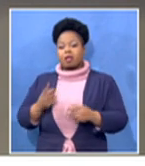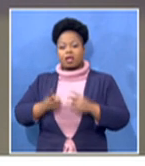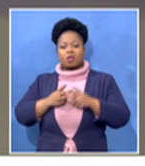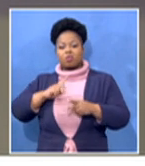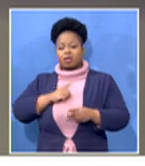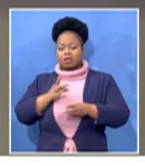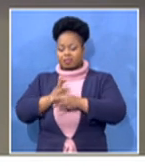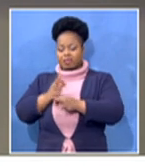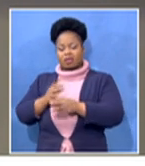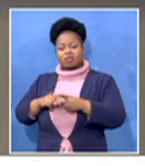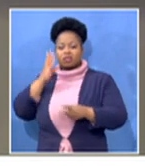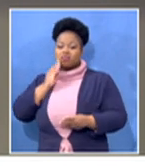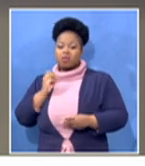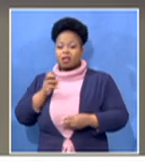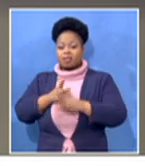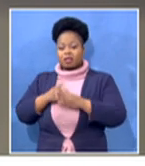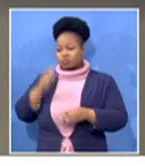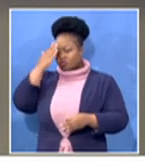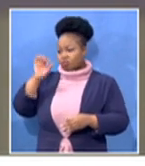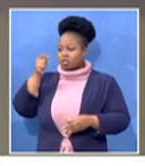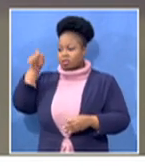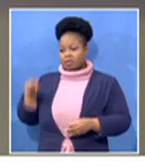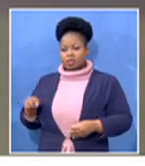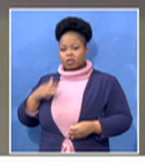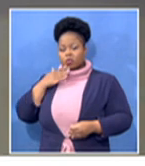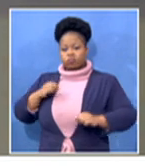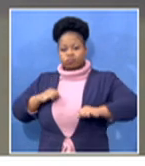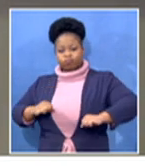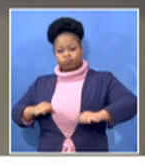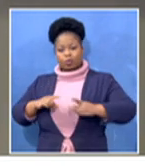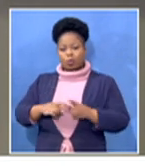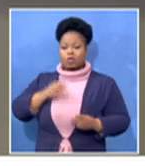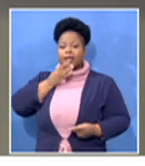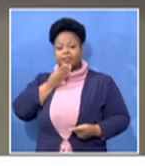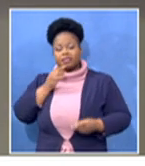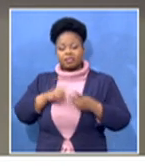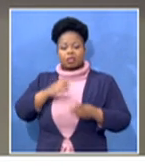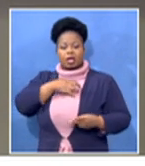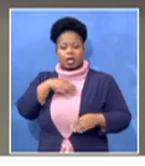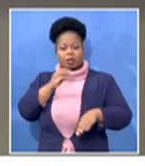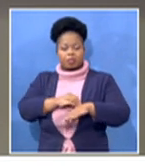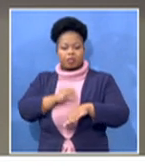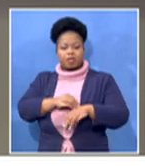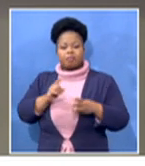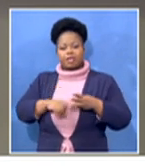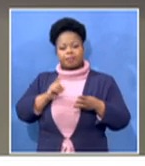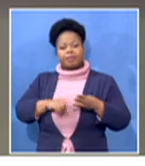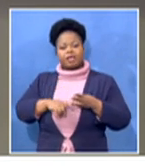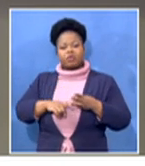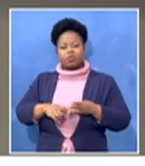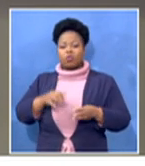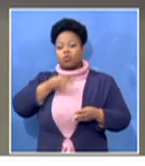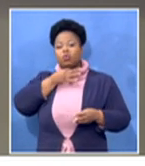and grandparents, and I bet you know someone who is overweight or diabetic or has heart disease or has lung disease, and they are at